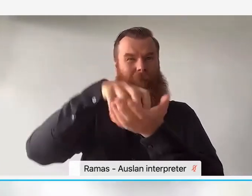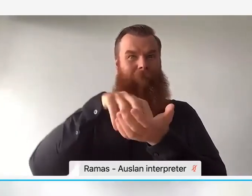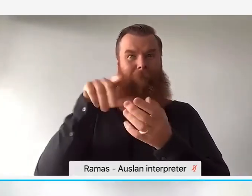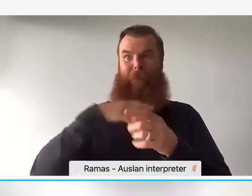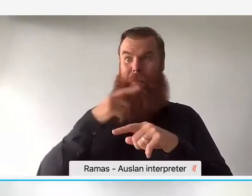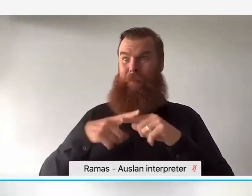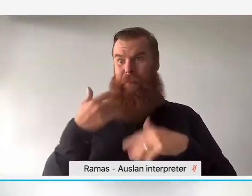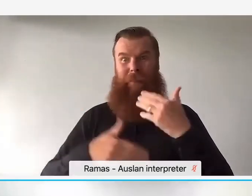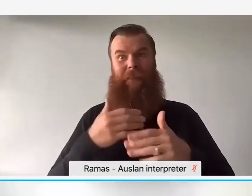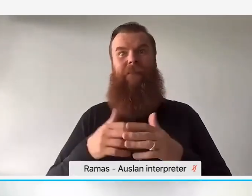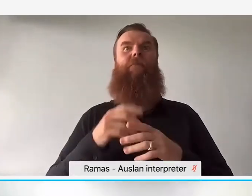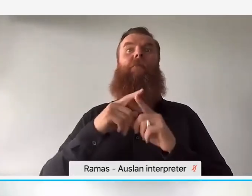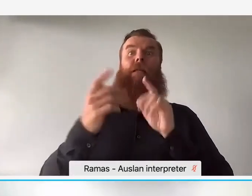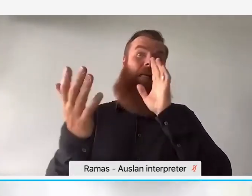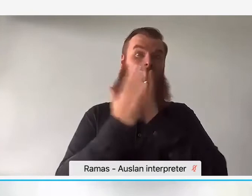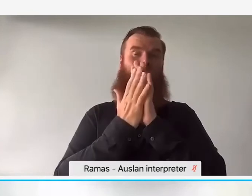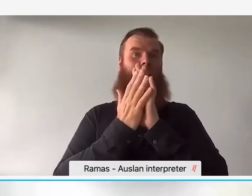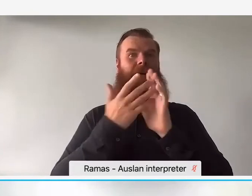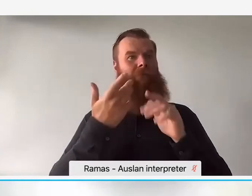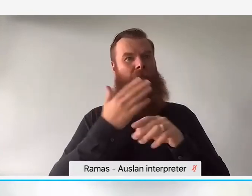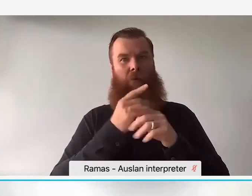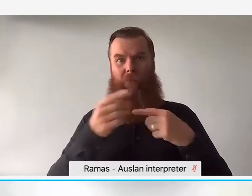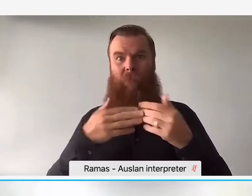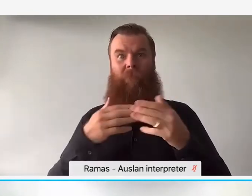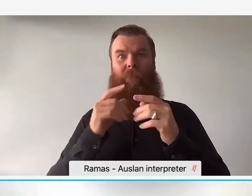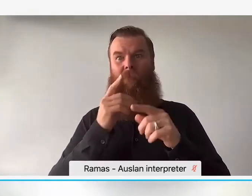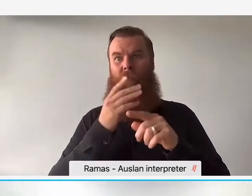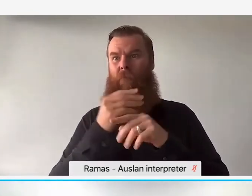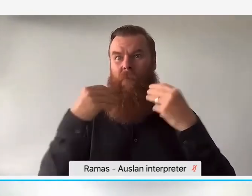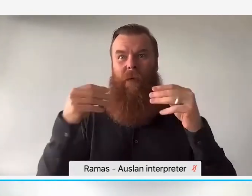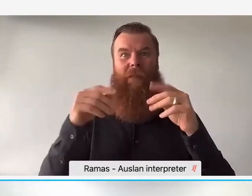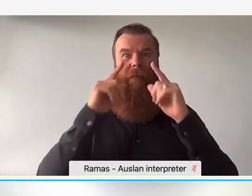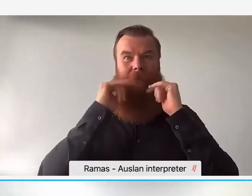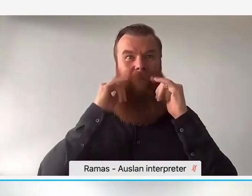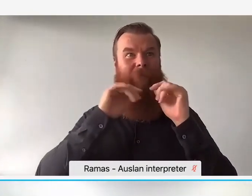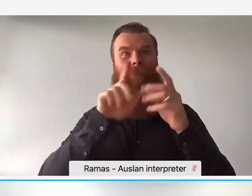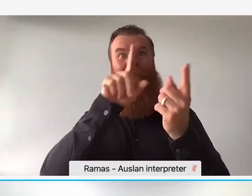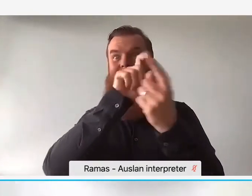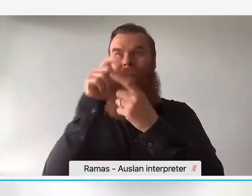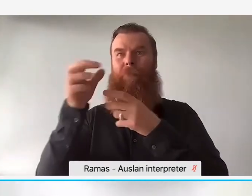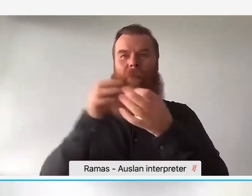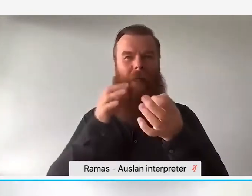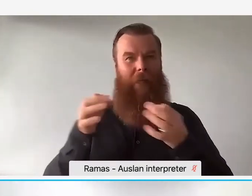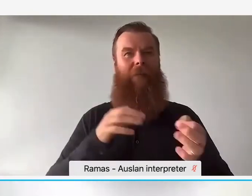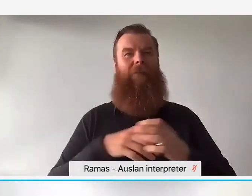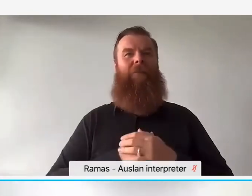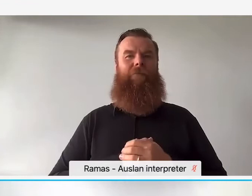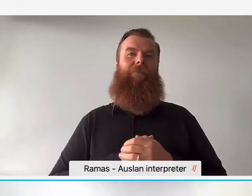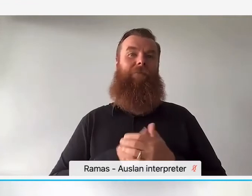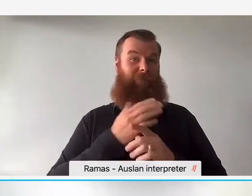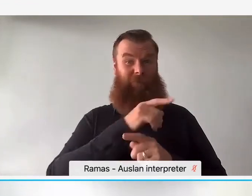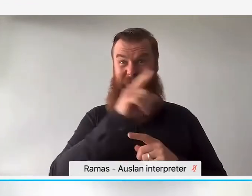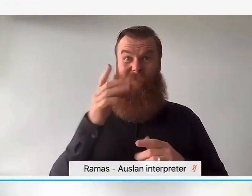organising all of the necessary labour market testing for the recruitment plans. All interviews were undertaken